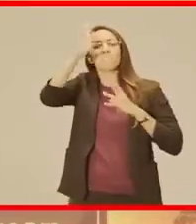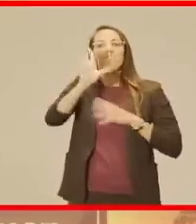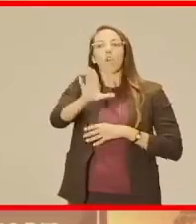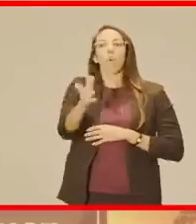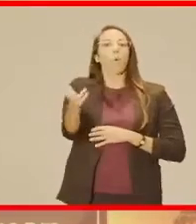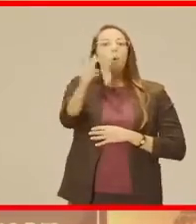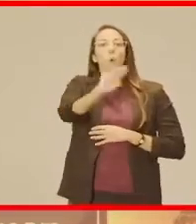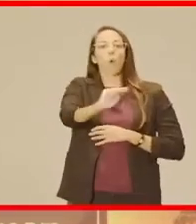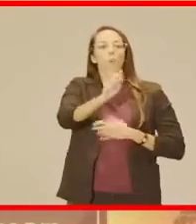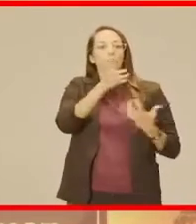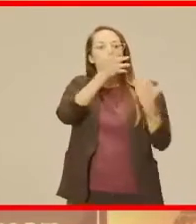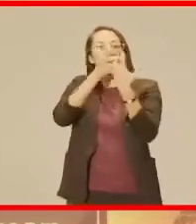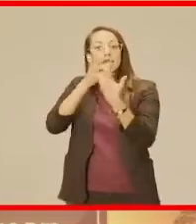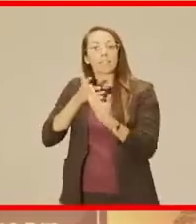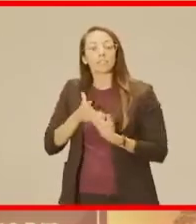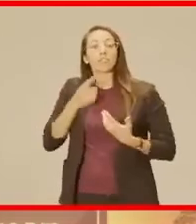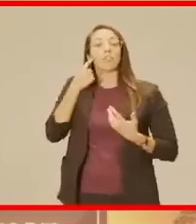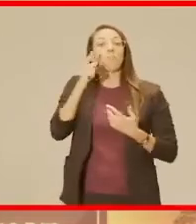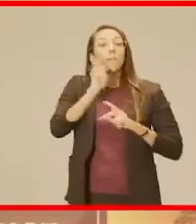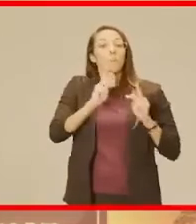for people with disabilities